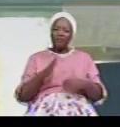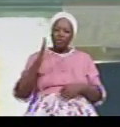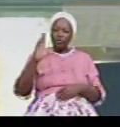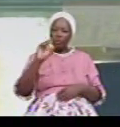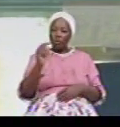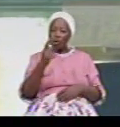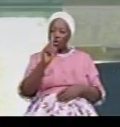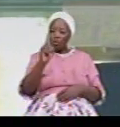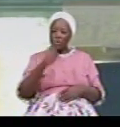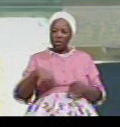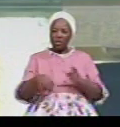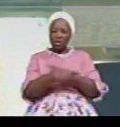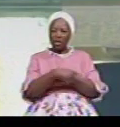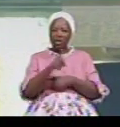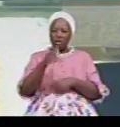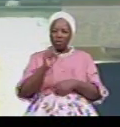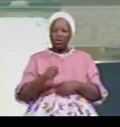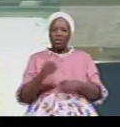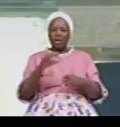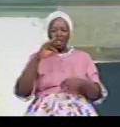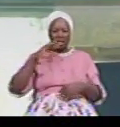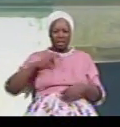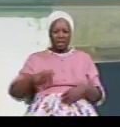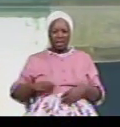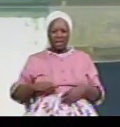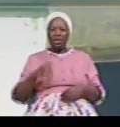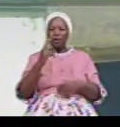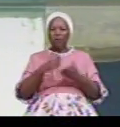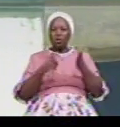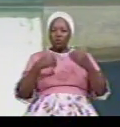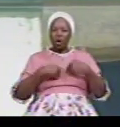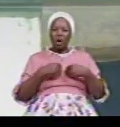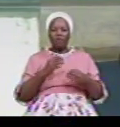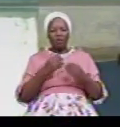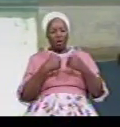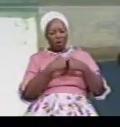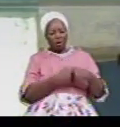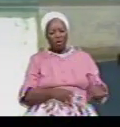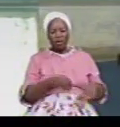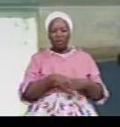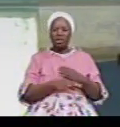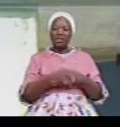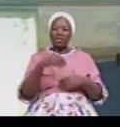day, you can gain what you have lost in 10 years.